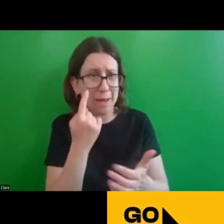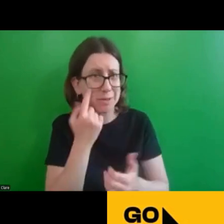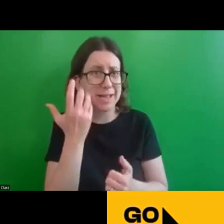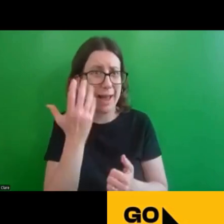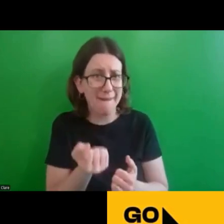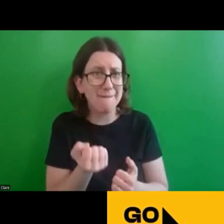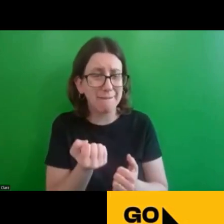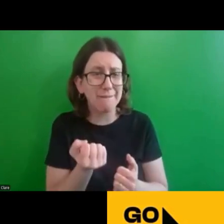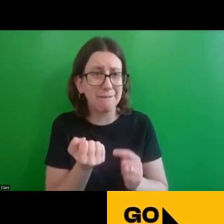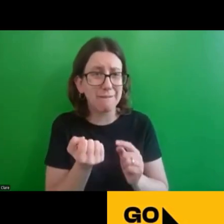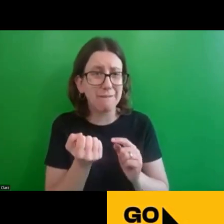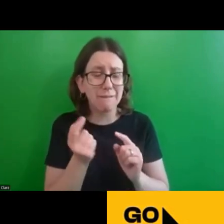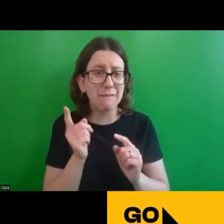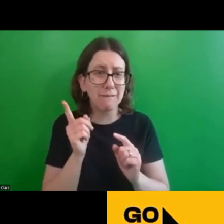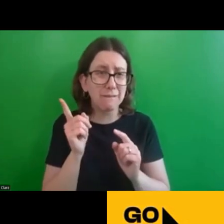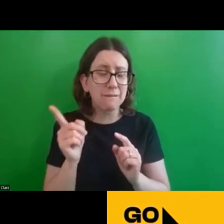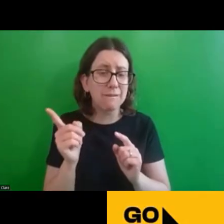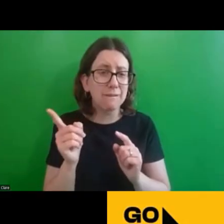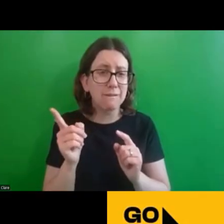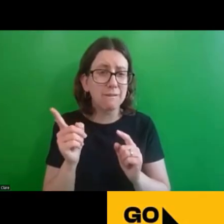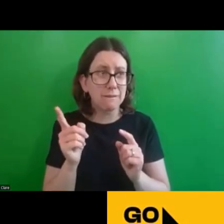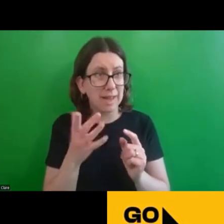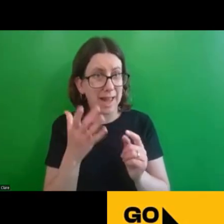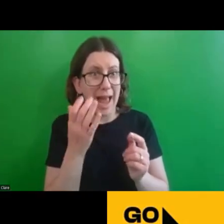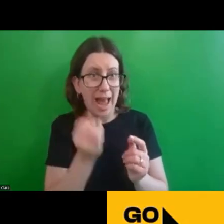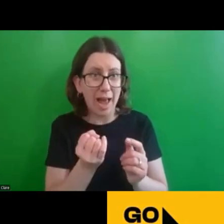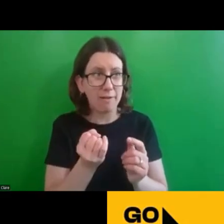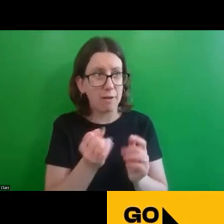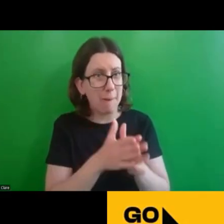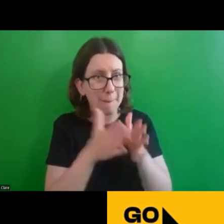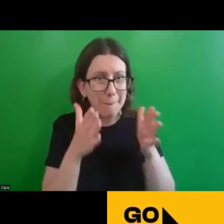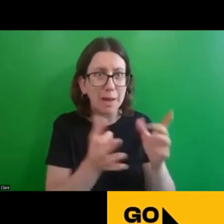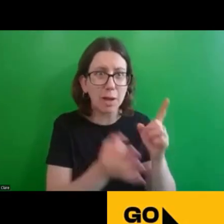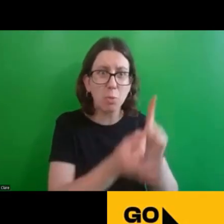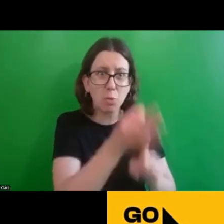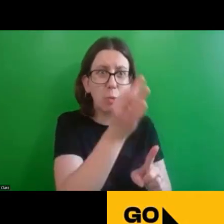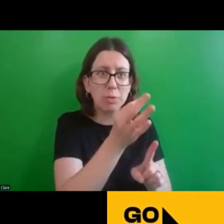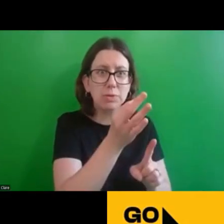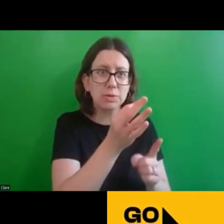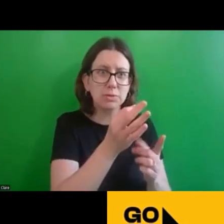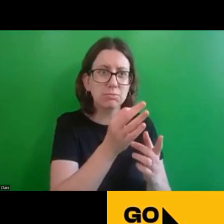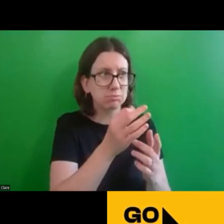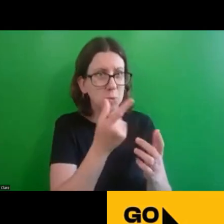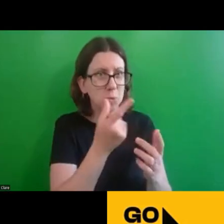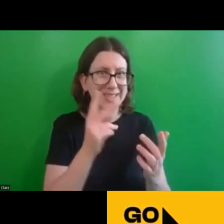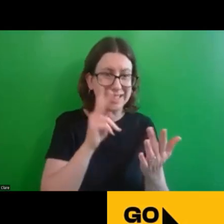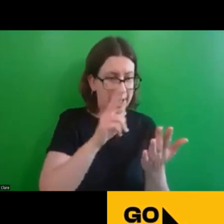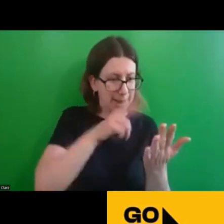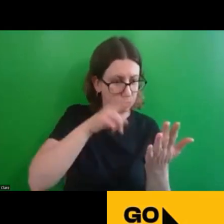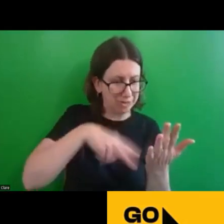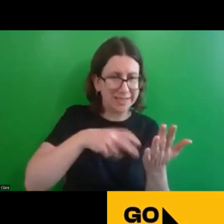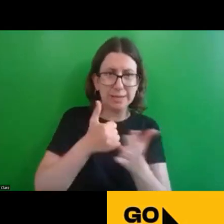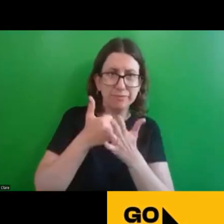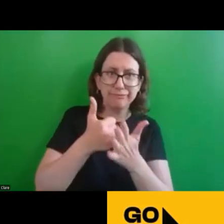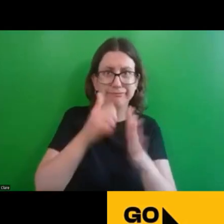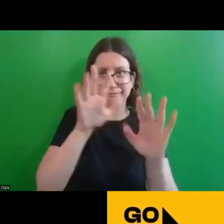the improvements, the quite significant improvements where they're kind of literacy hubs across the country. That's really